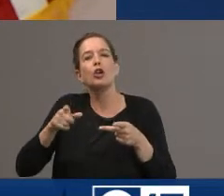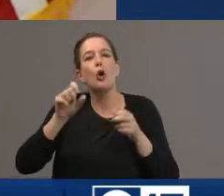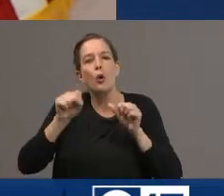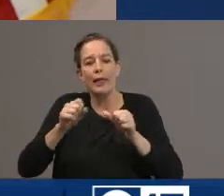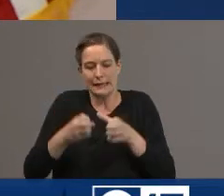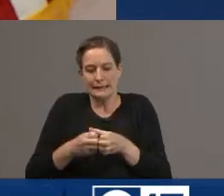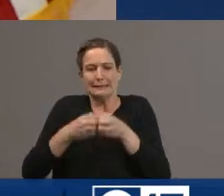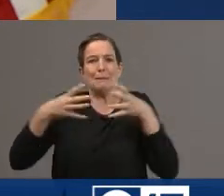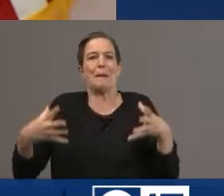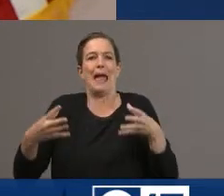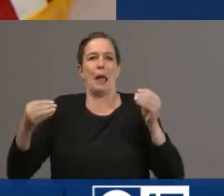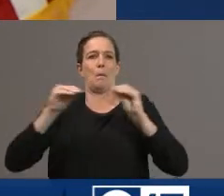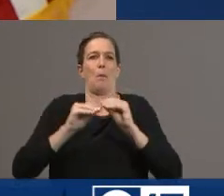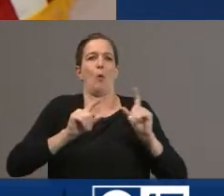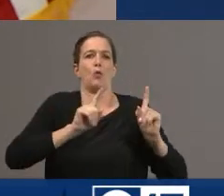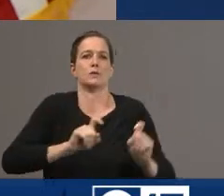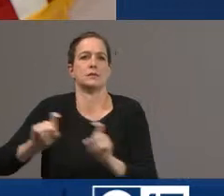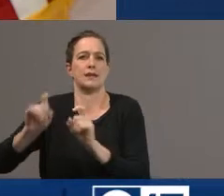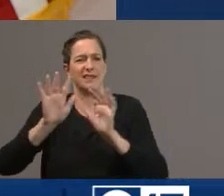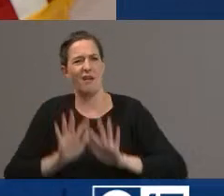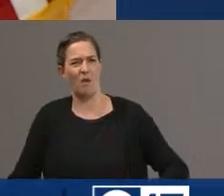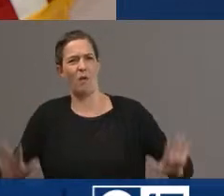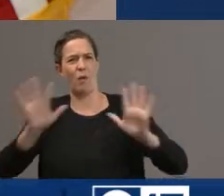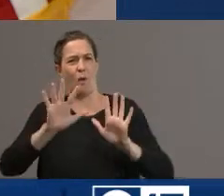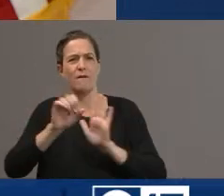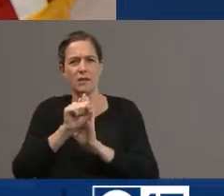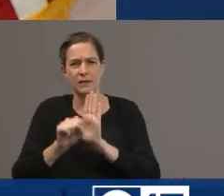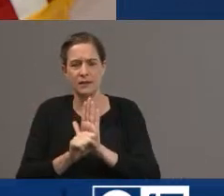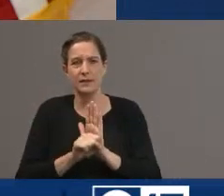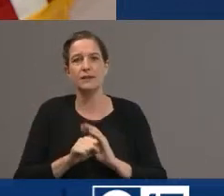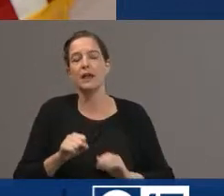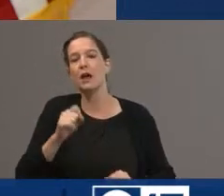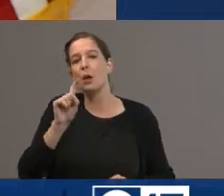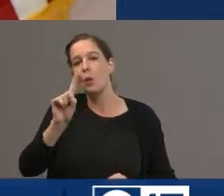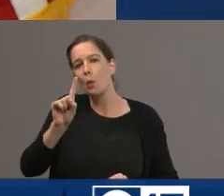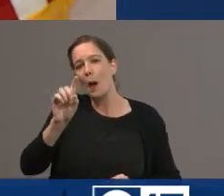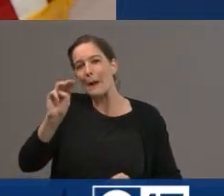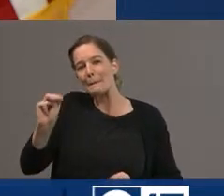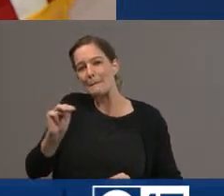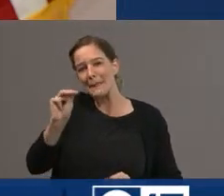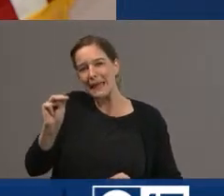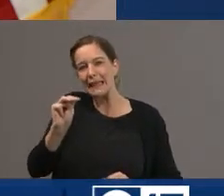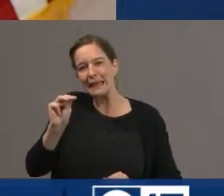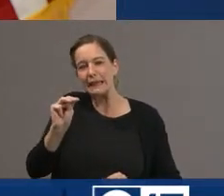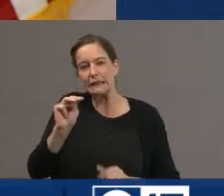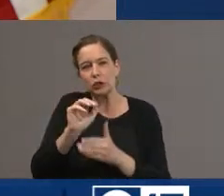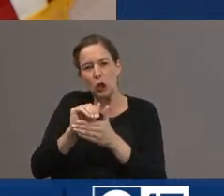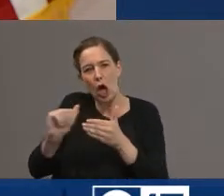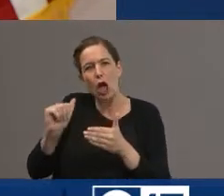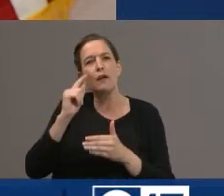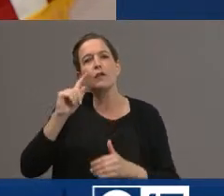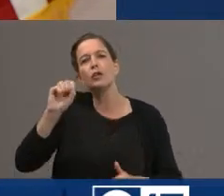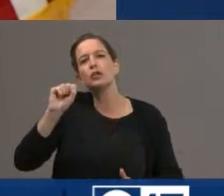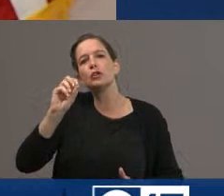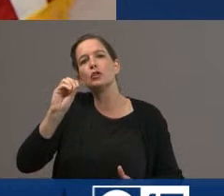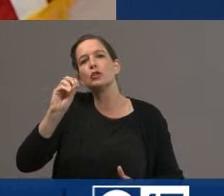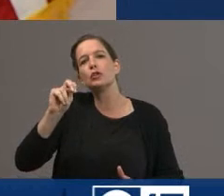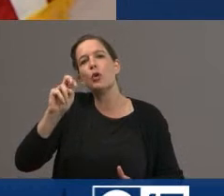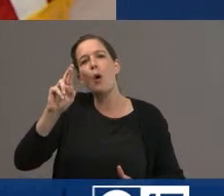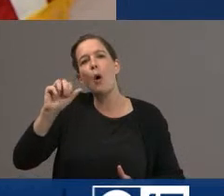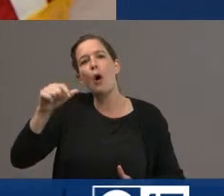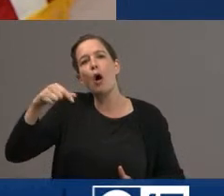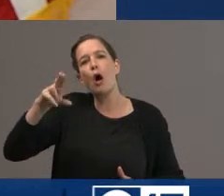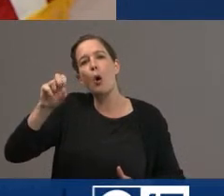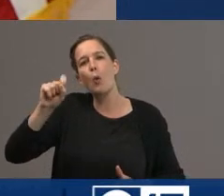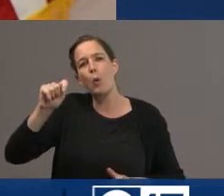sites across the state. We've given $1 million each to Sonora Quest and TGen to support additional